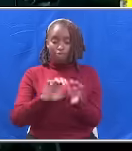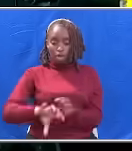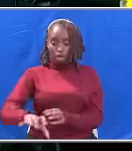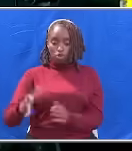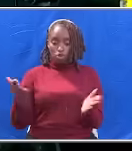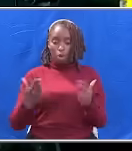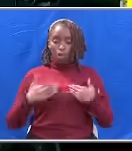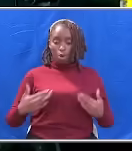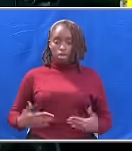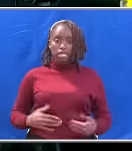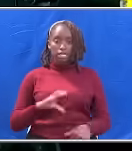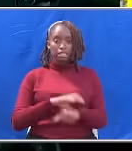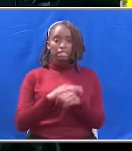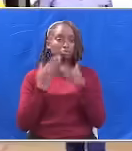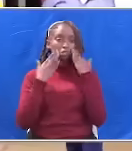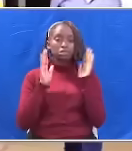discovered.